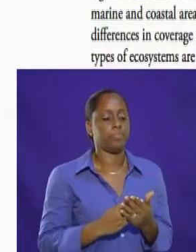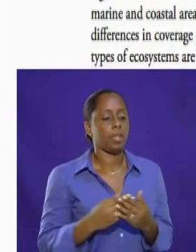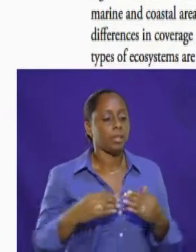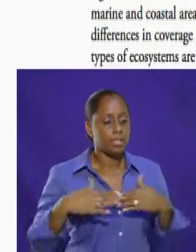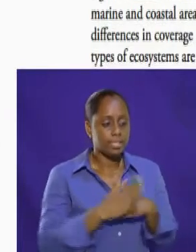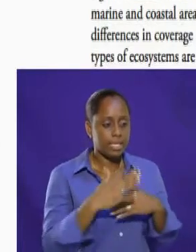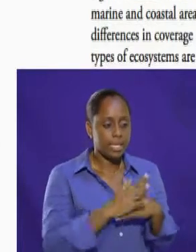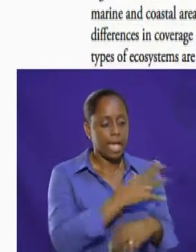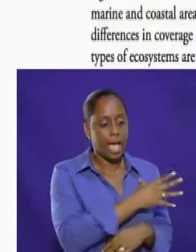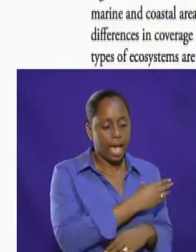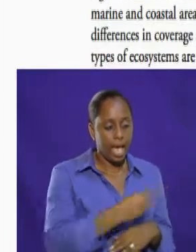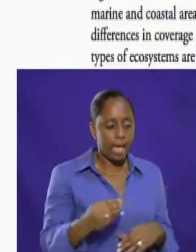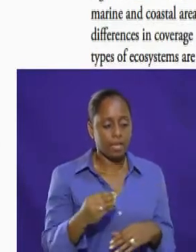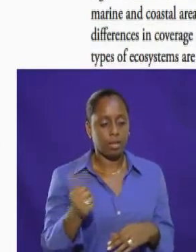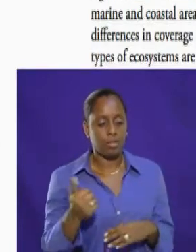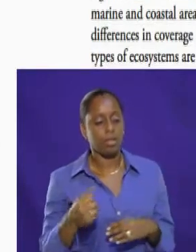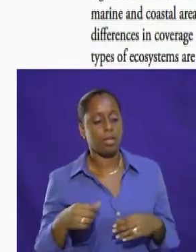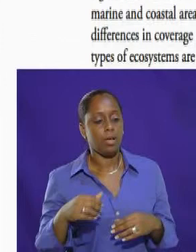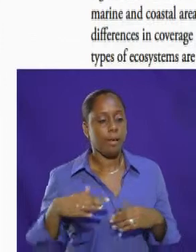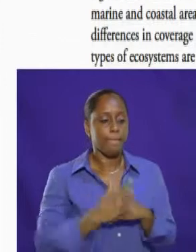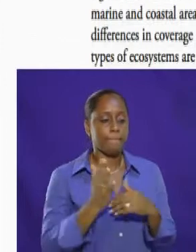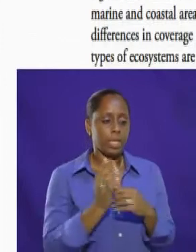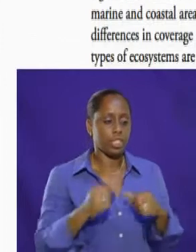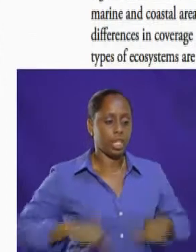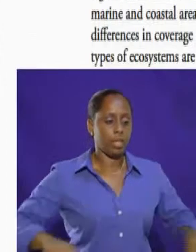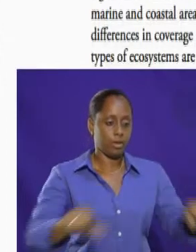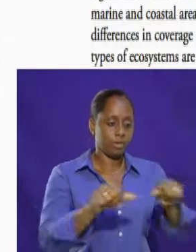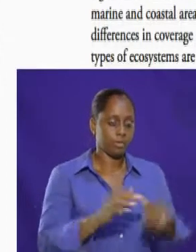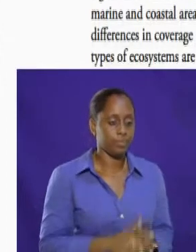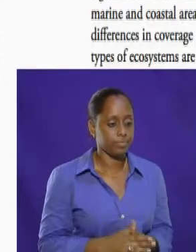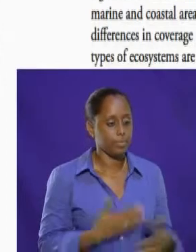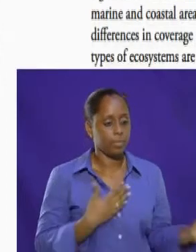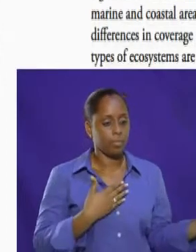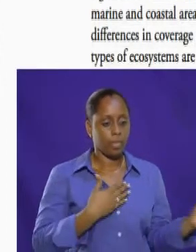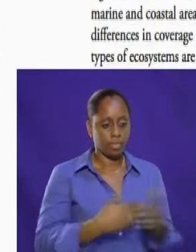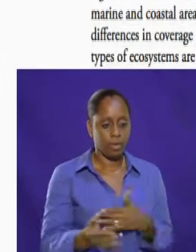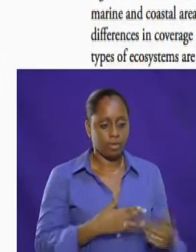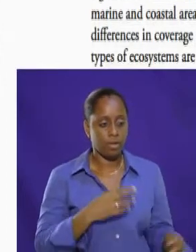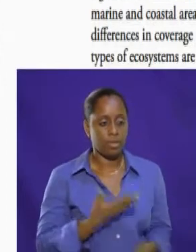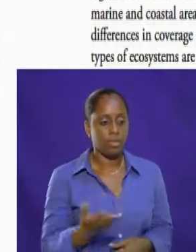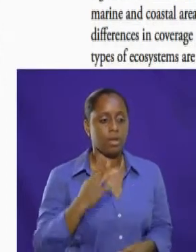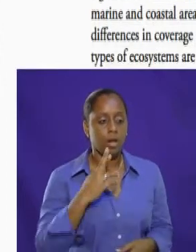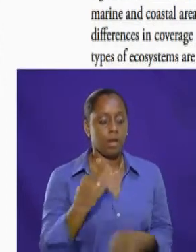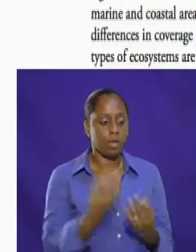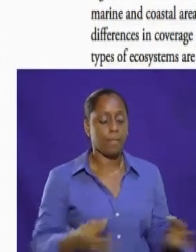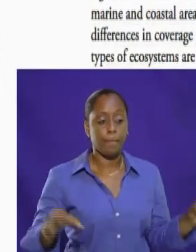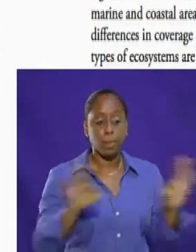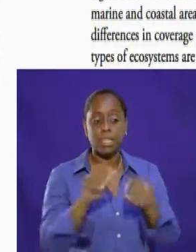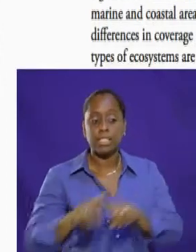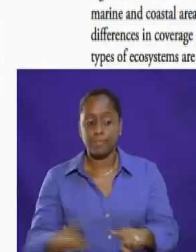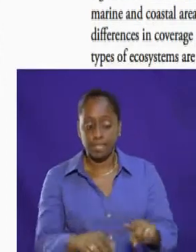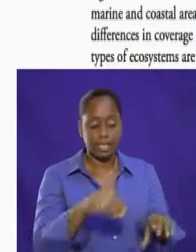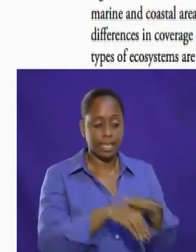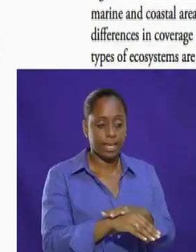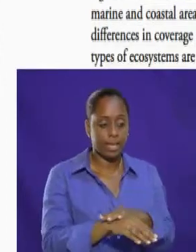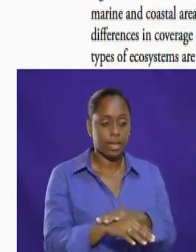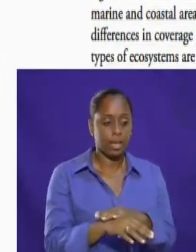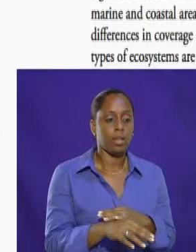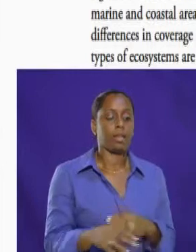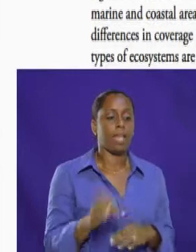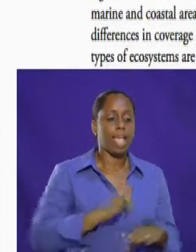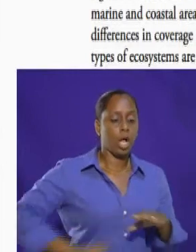coastal areas. However, there are substantial differences in coverage among ecological